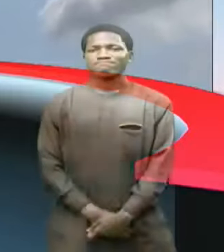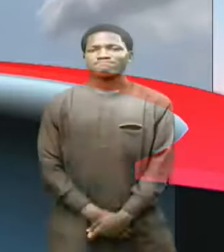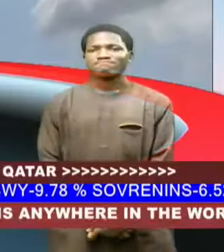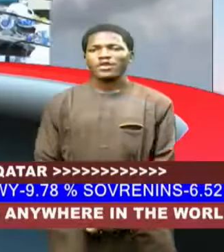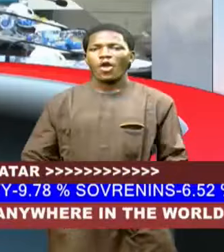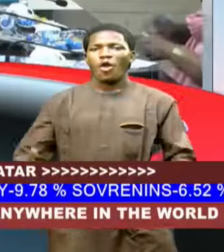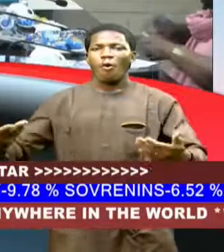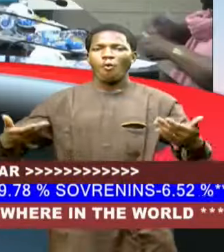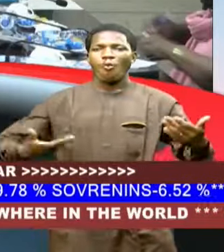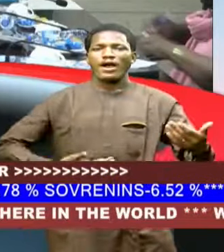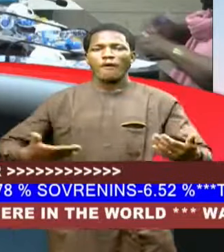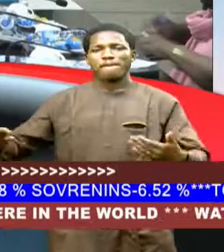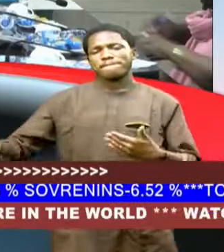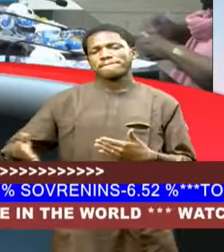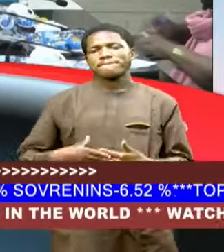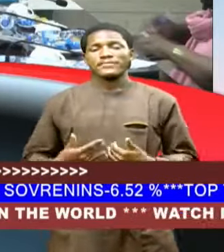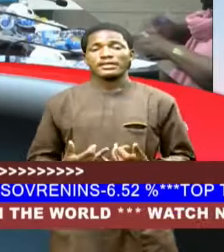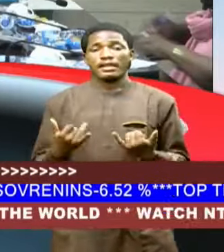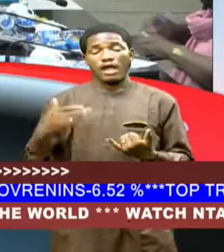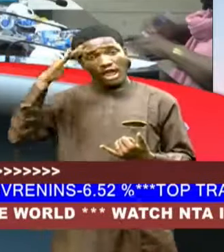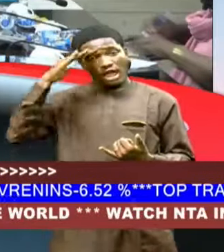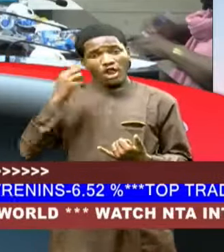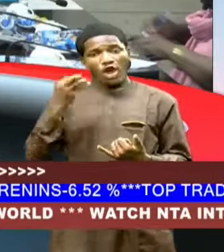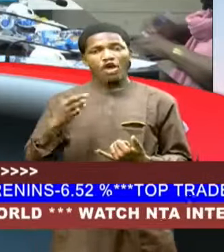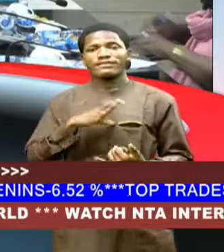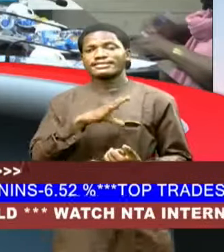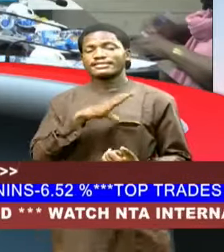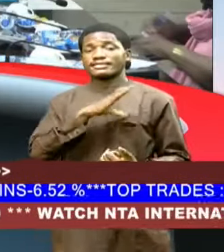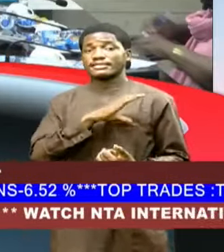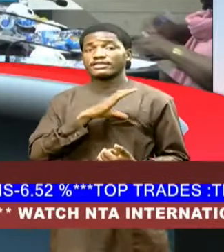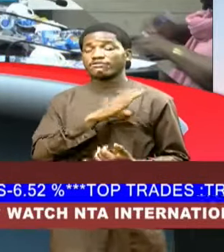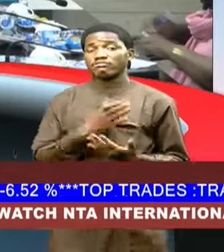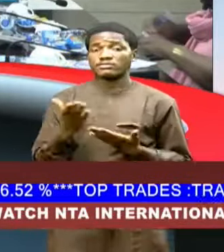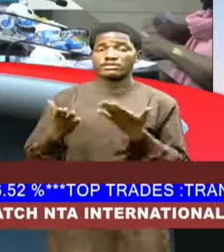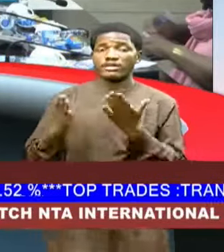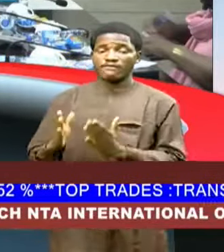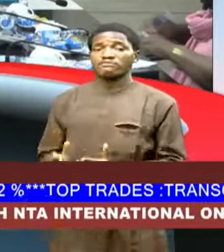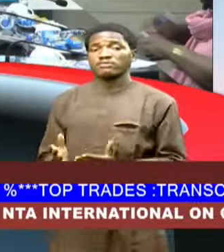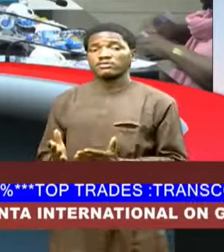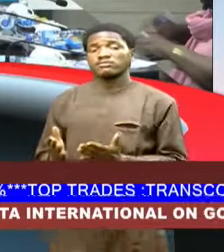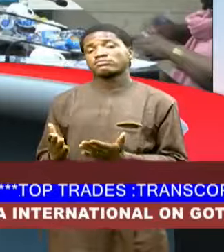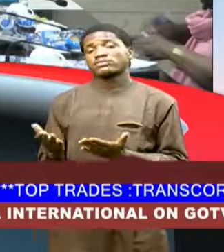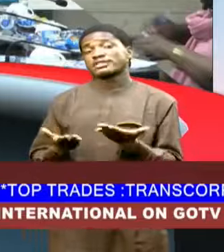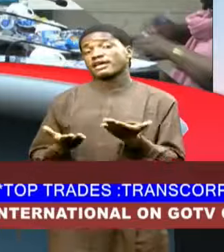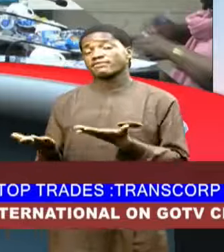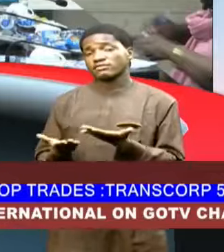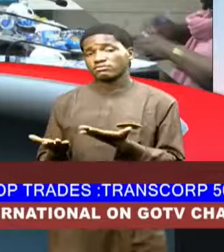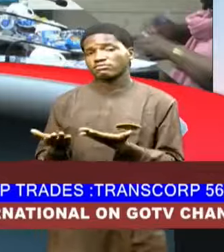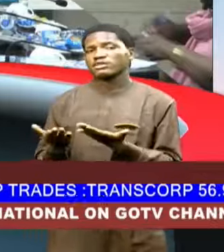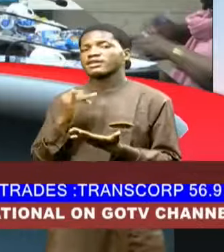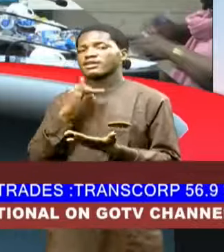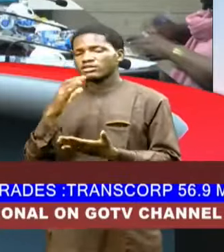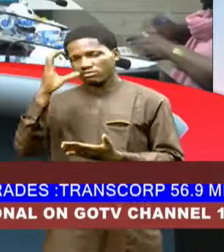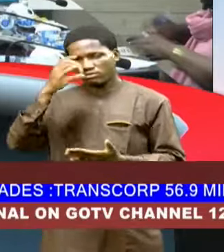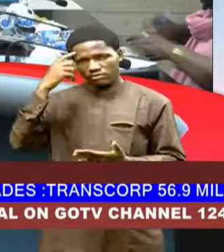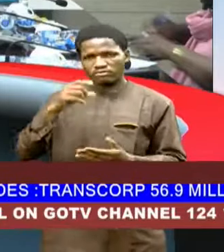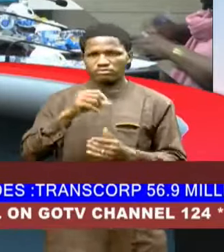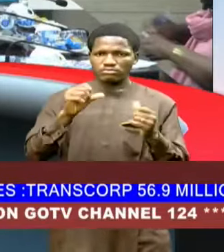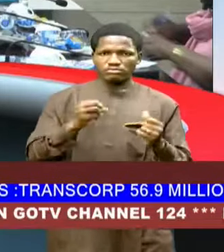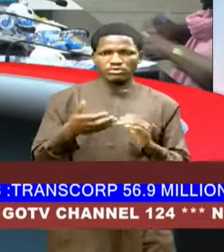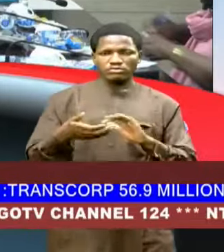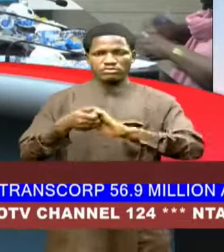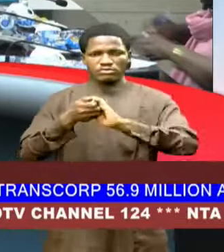Welcome back. Now, head of the Civil Service of the Federation, Folasha Adeyemeso, is seeking avenues of collaboration with the